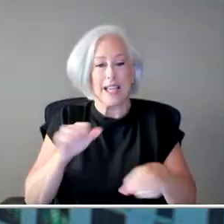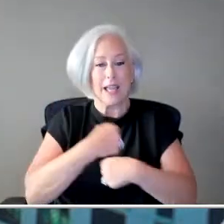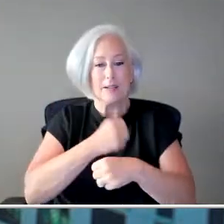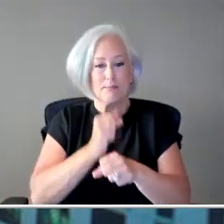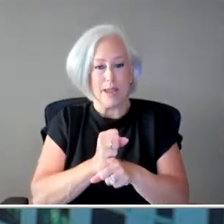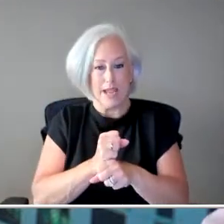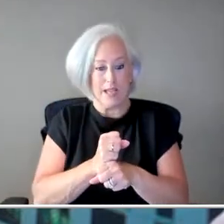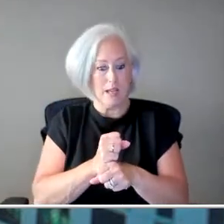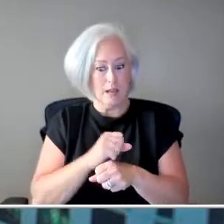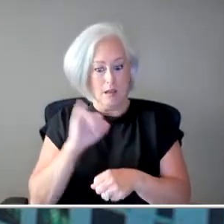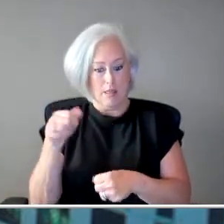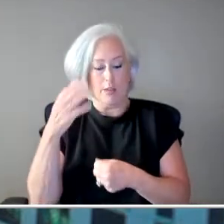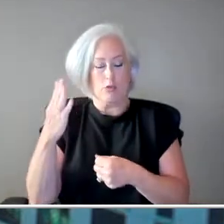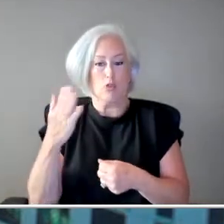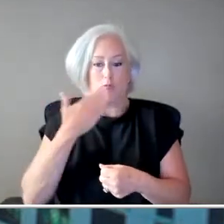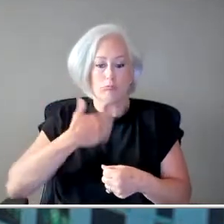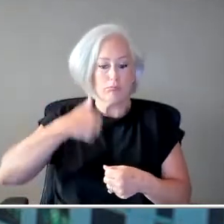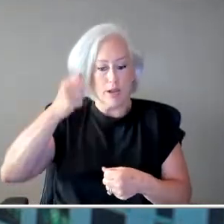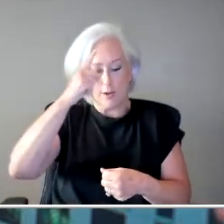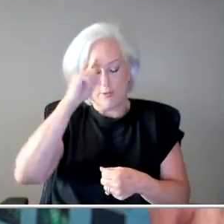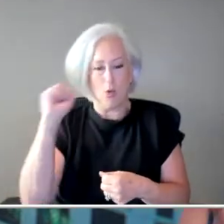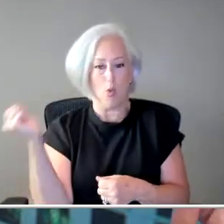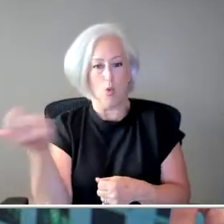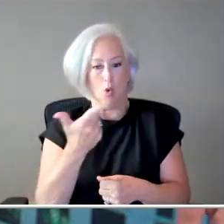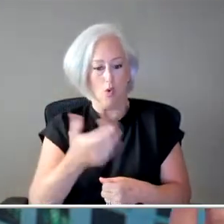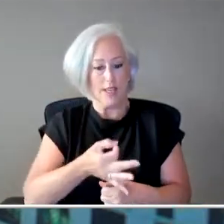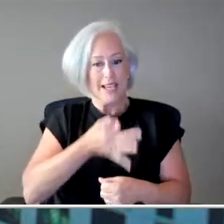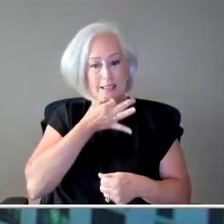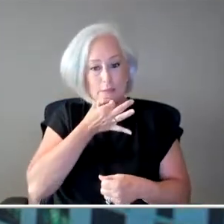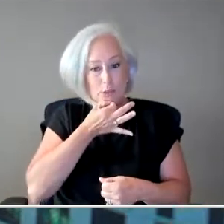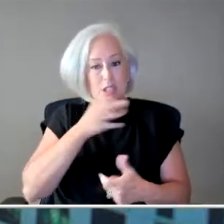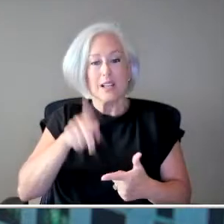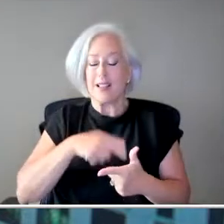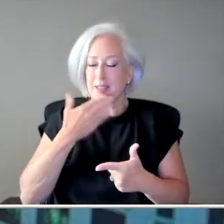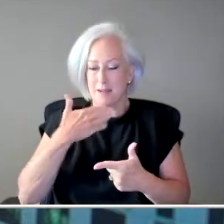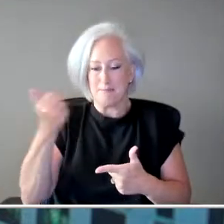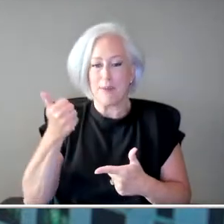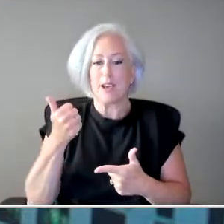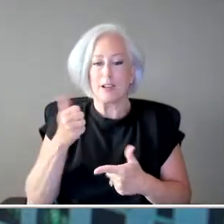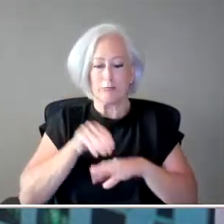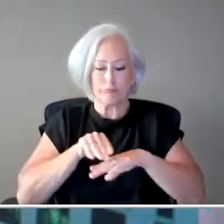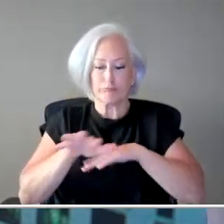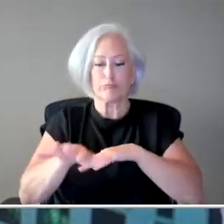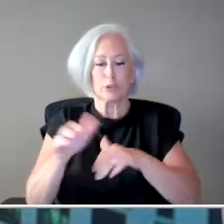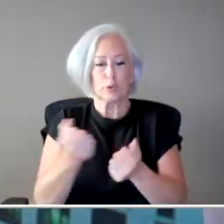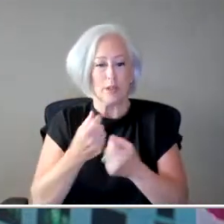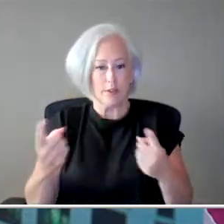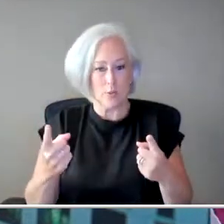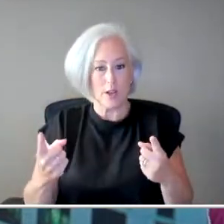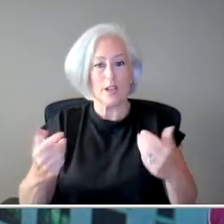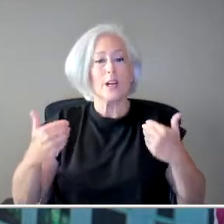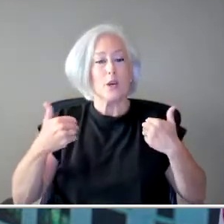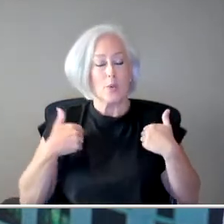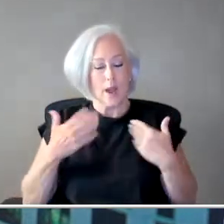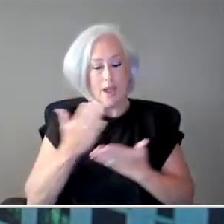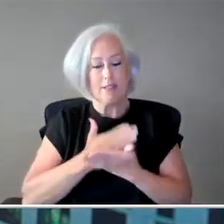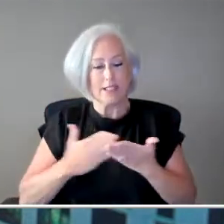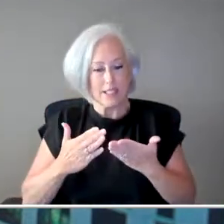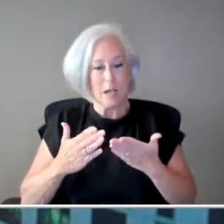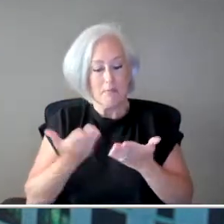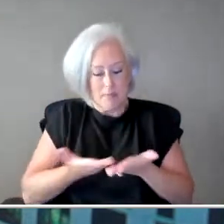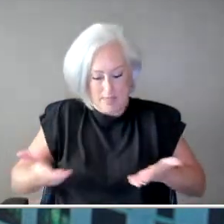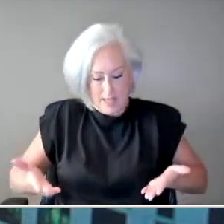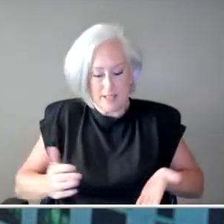experts, then that's better for everyone as a whole. We have some options for wearable technology that help give some guidance and some cues